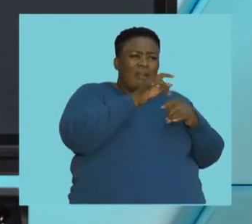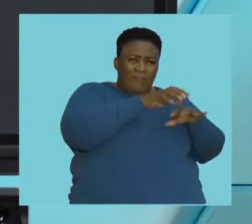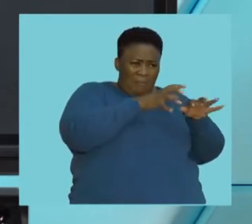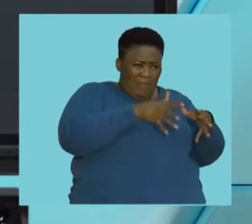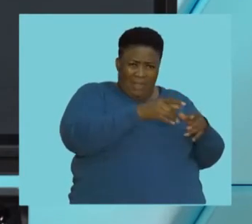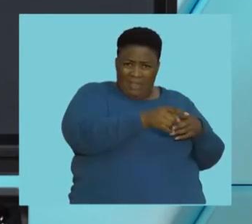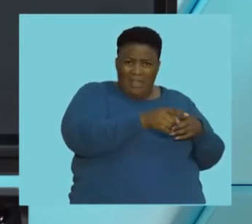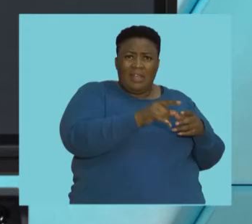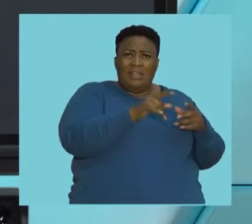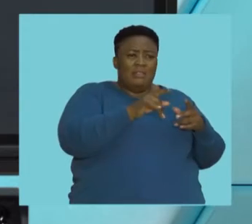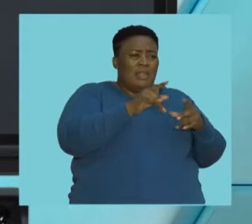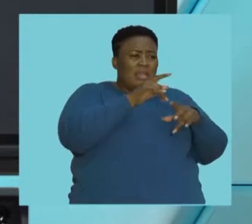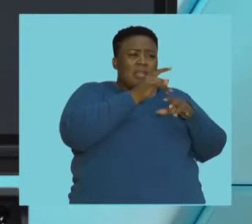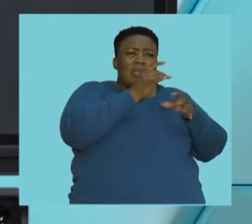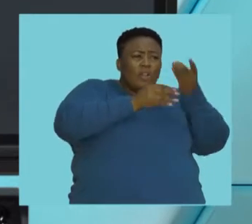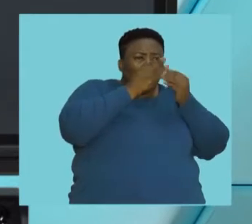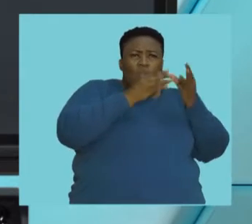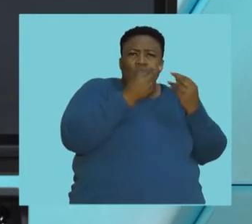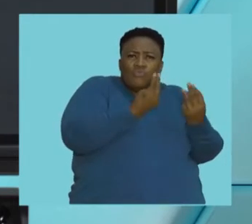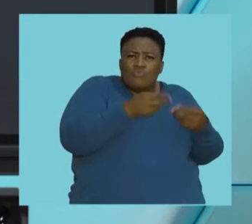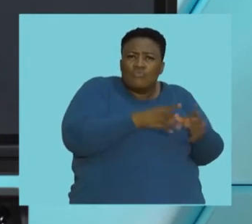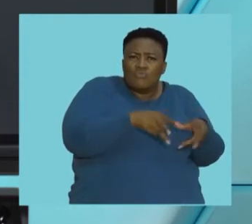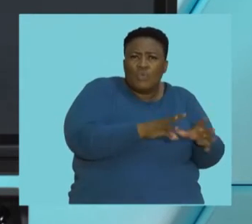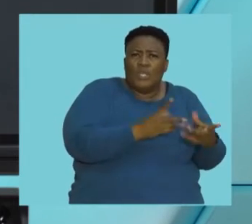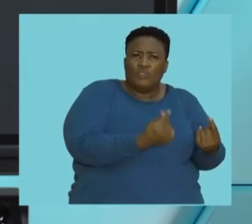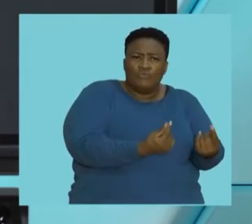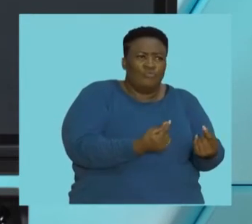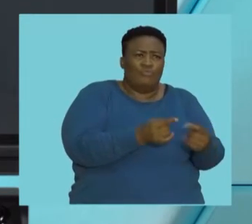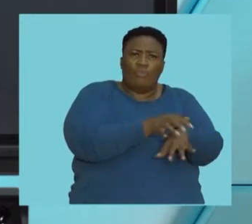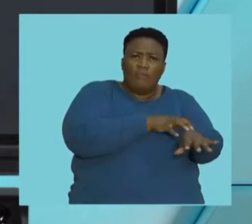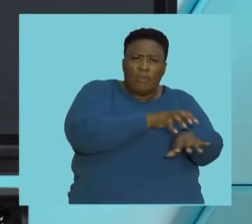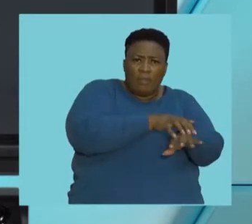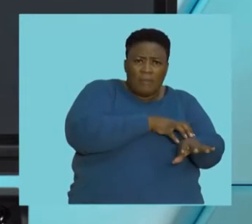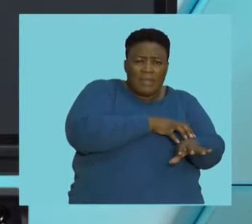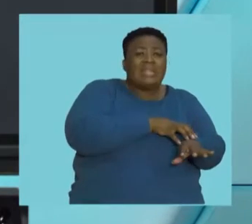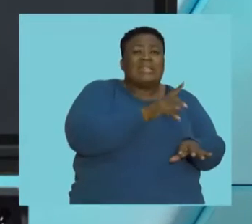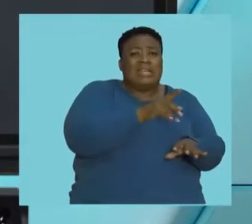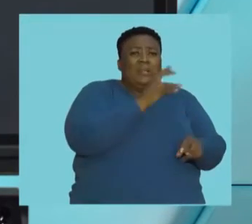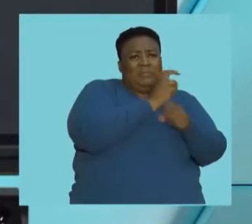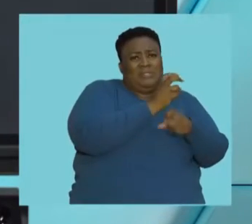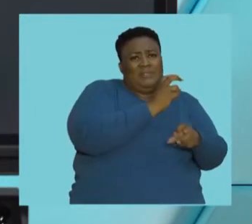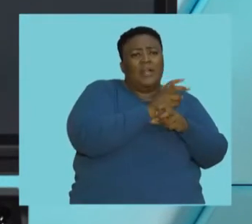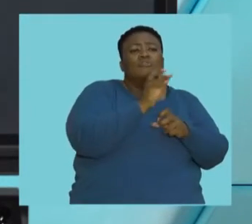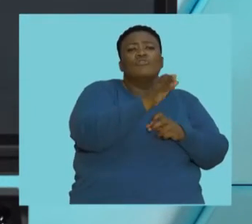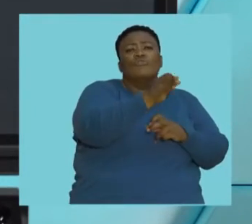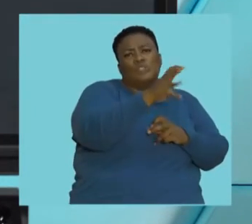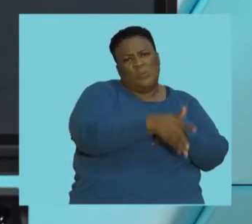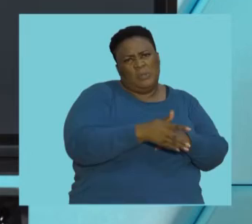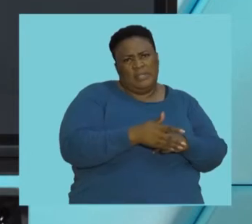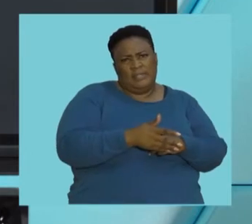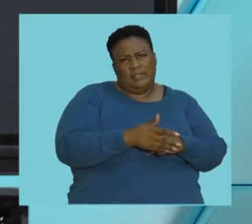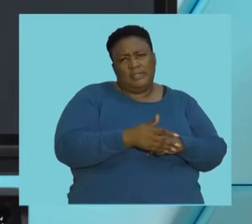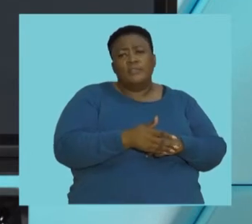to find that their production of food decreases. It means that their availability and access to food also is